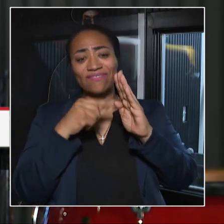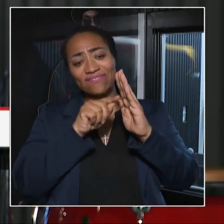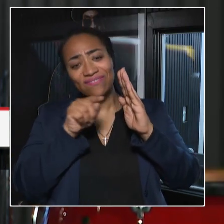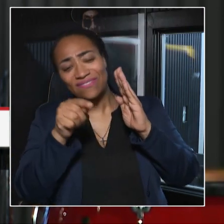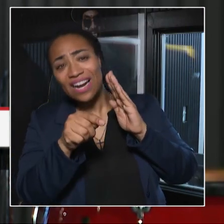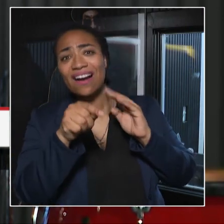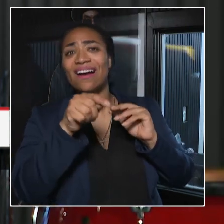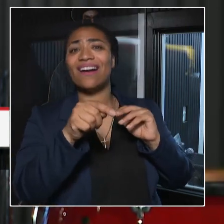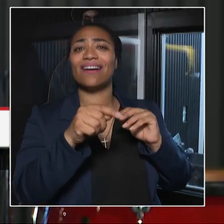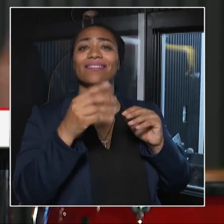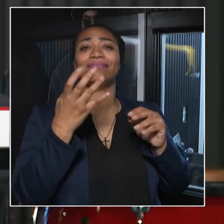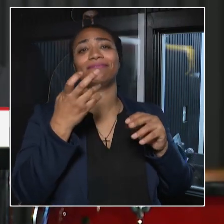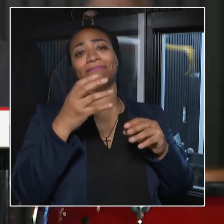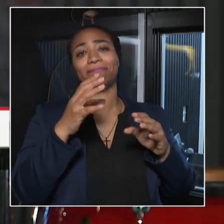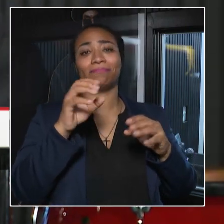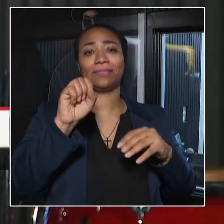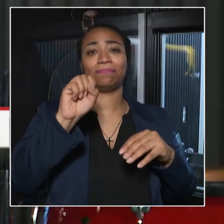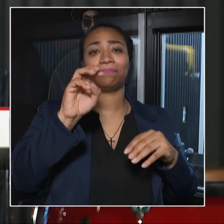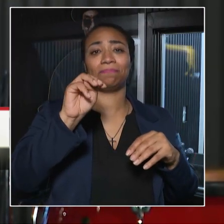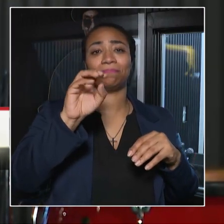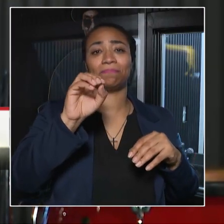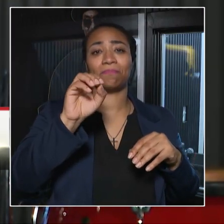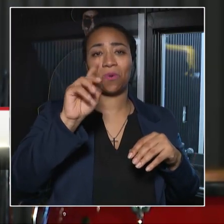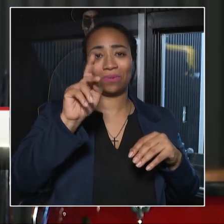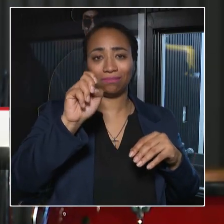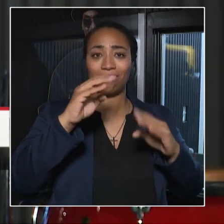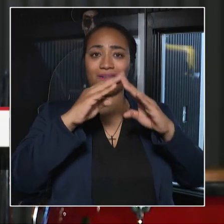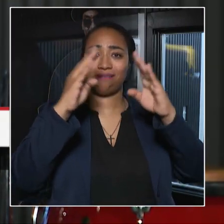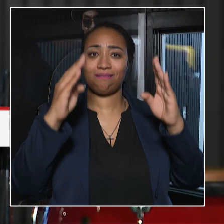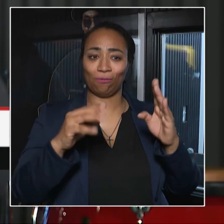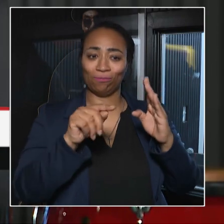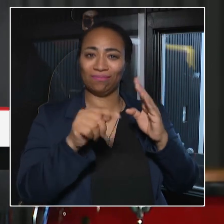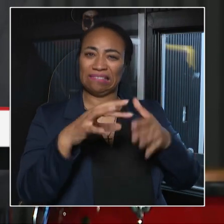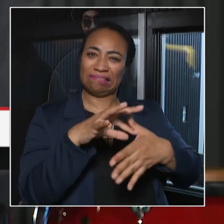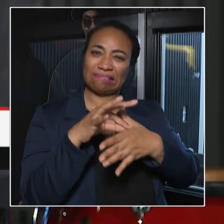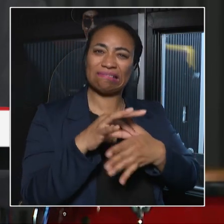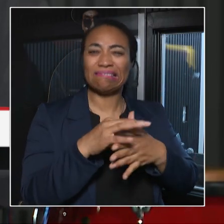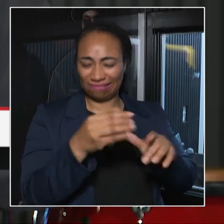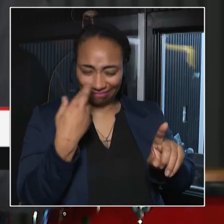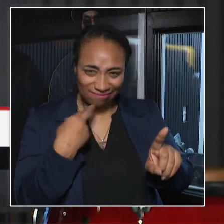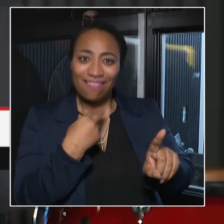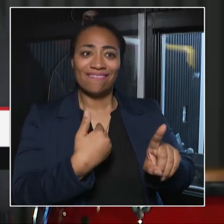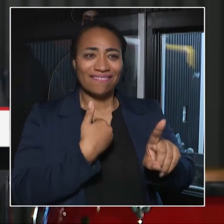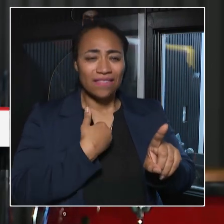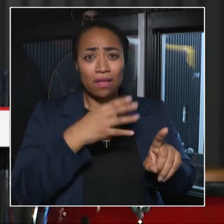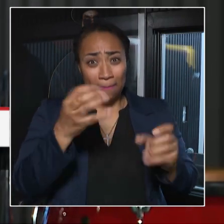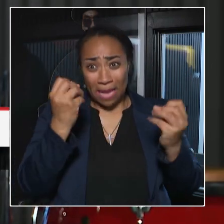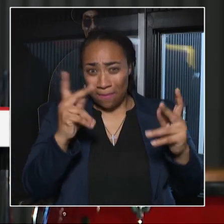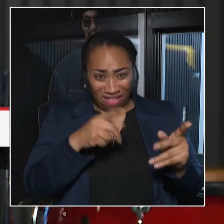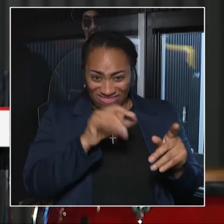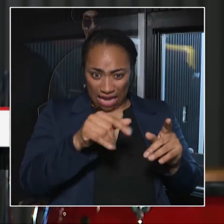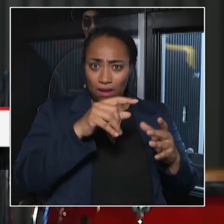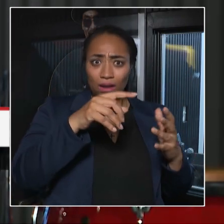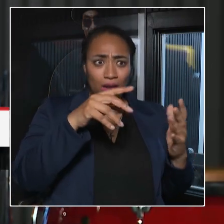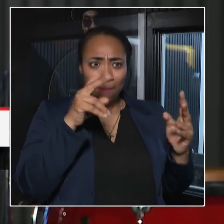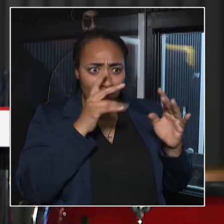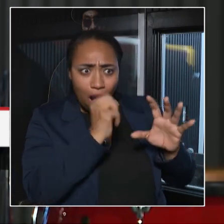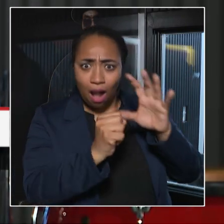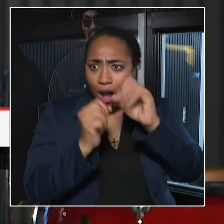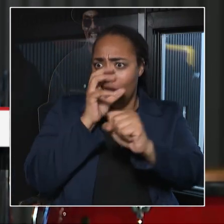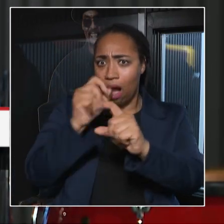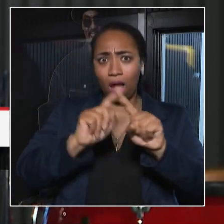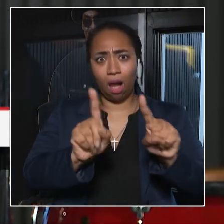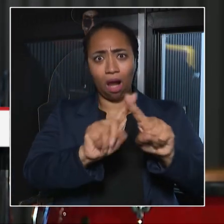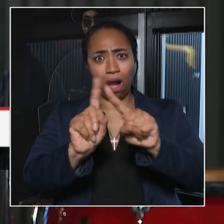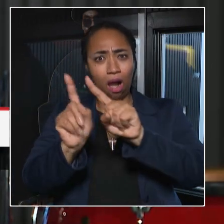it a reality. And we all about to start working together. We talking about bringing the Unifest back. But guess what? We don't have to do it in the street. Because of our